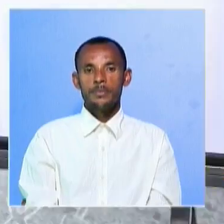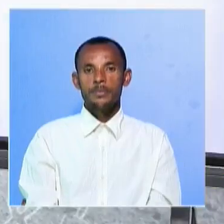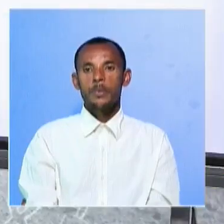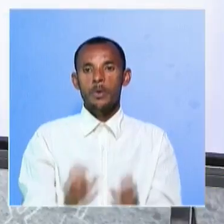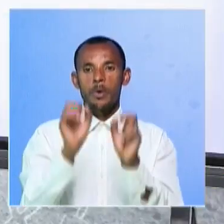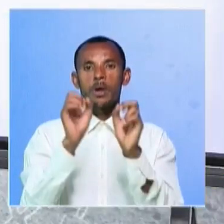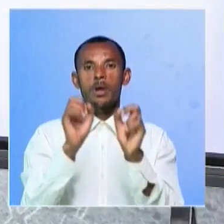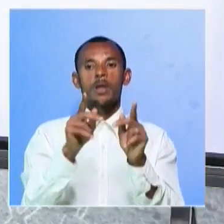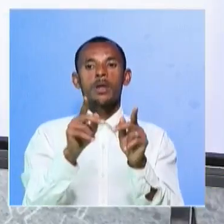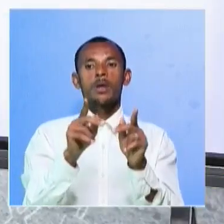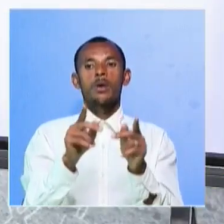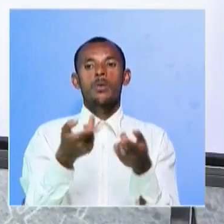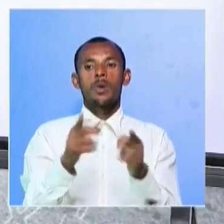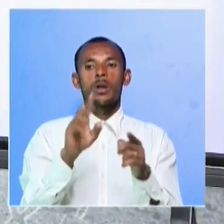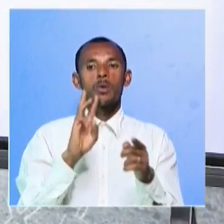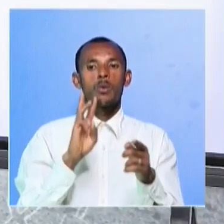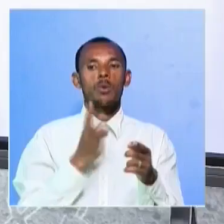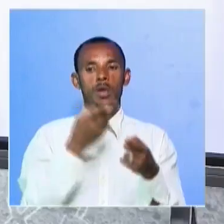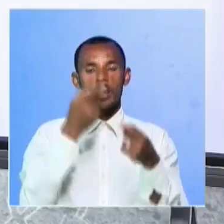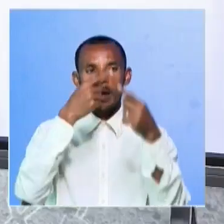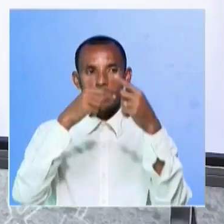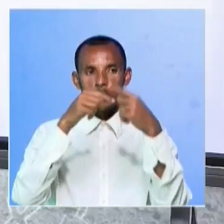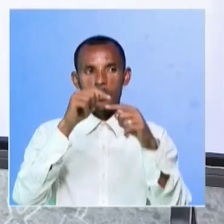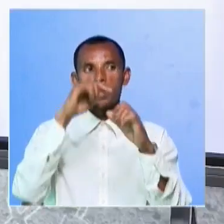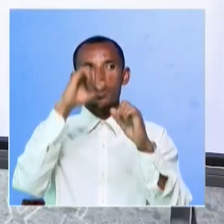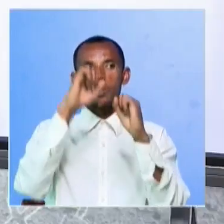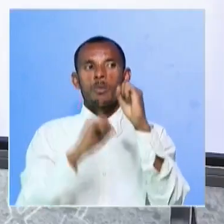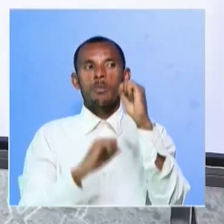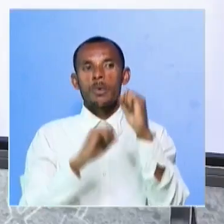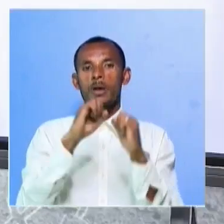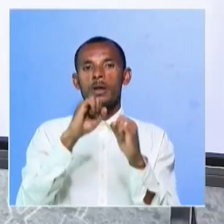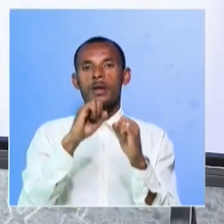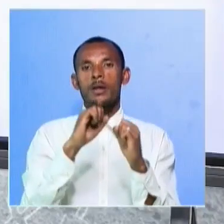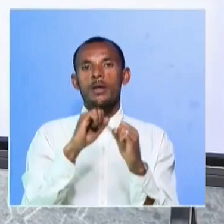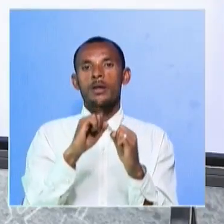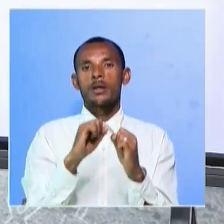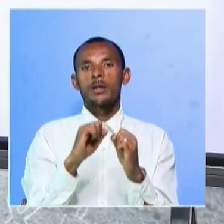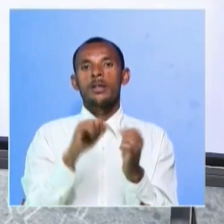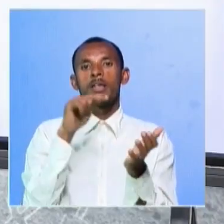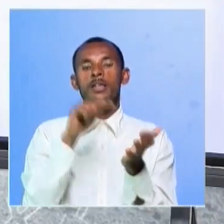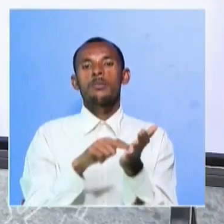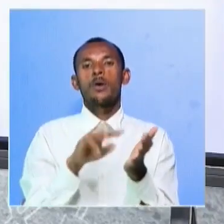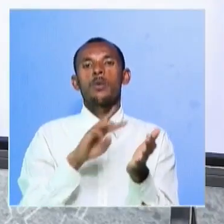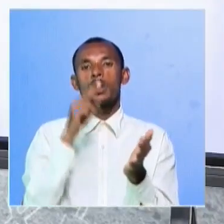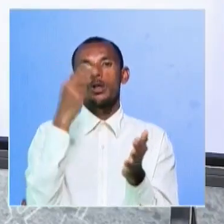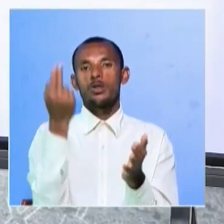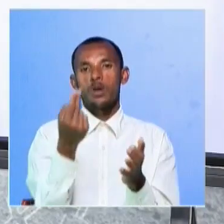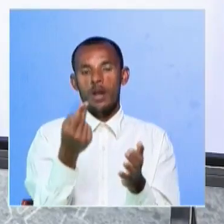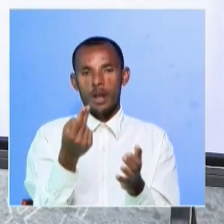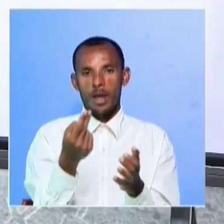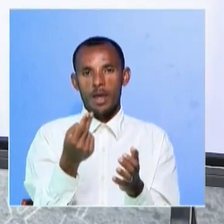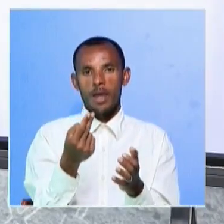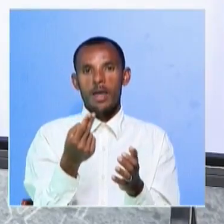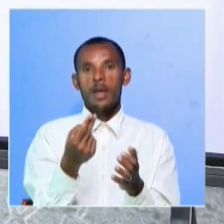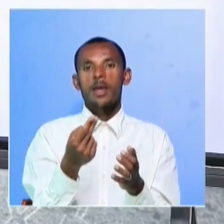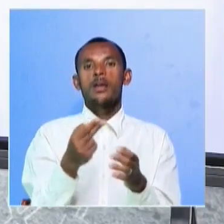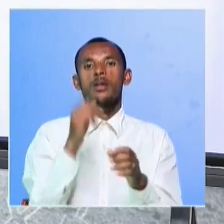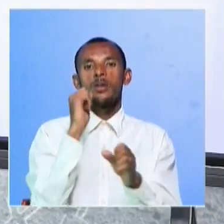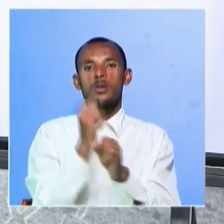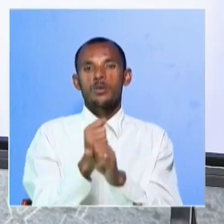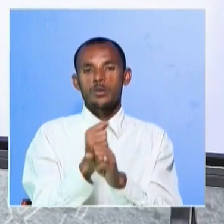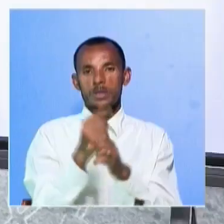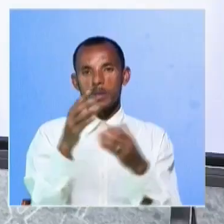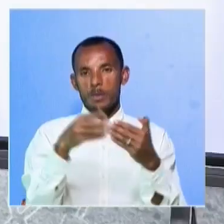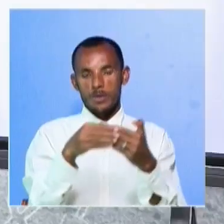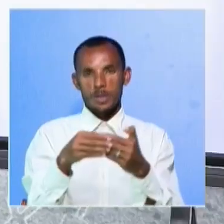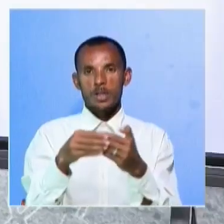Okay, when we come to comparison of decimals, we usually apply the procedure that we used